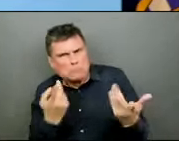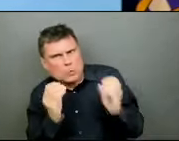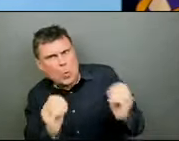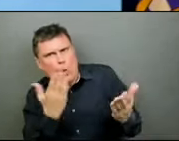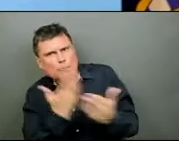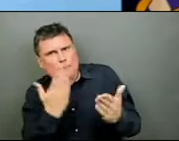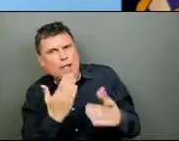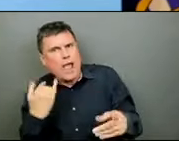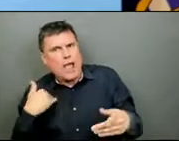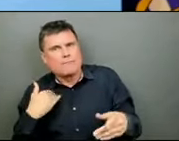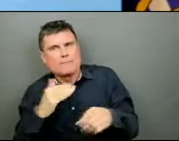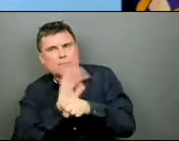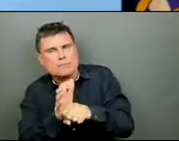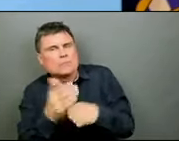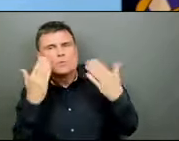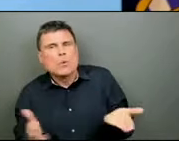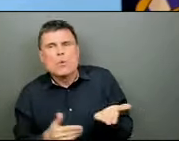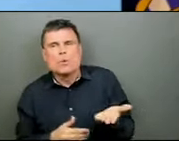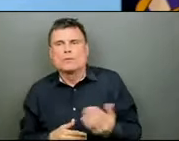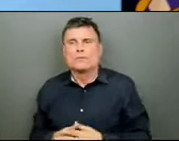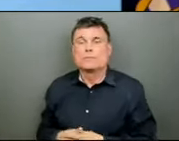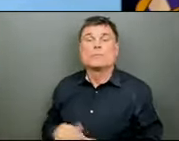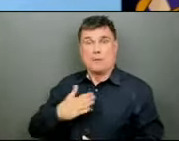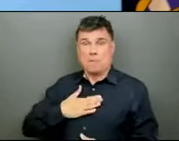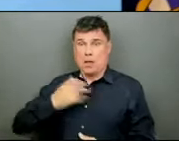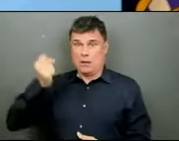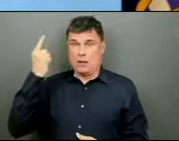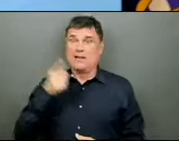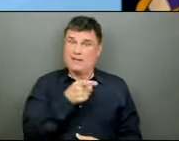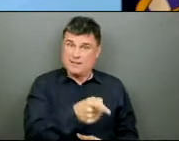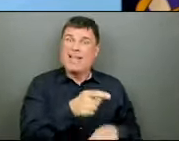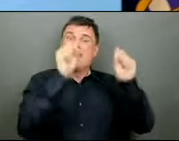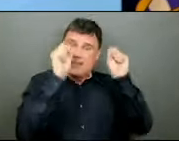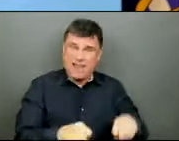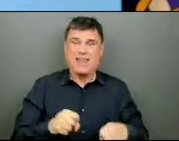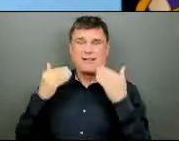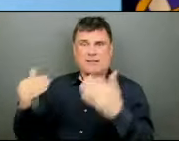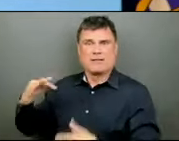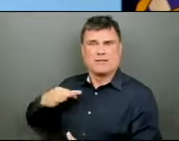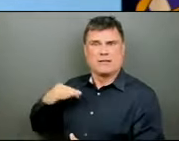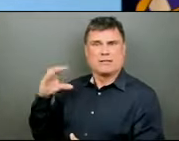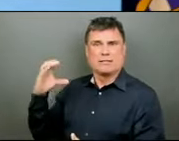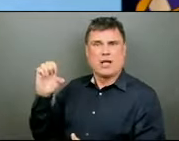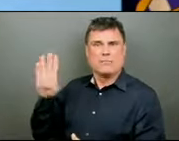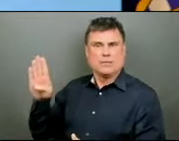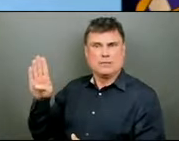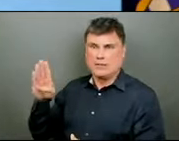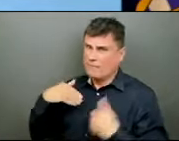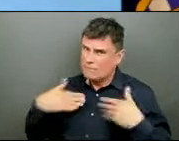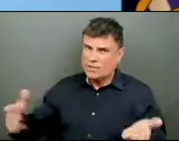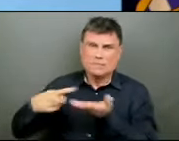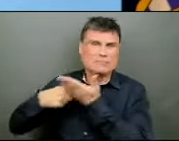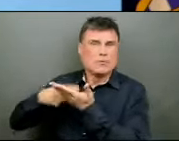I understand it, those workers would be eligible for CERB based on conversations I had with the federal finance minister late